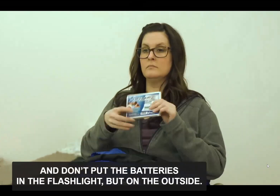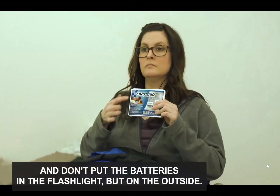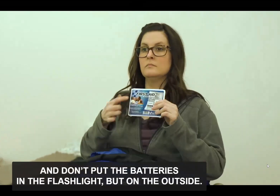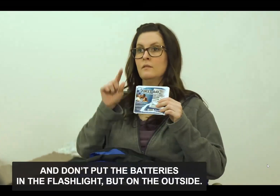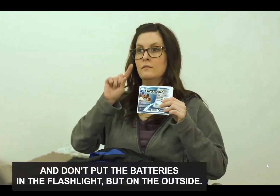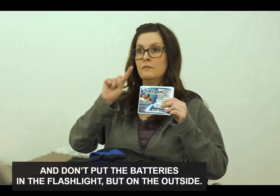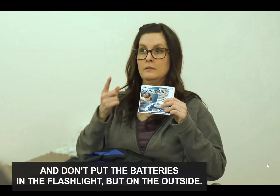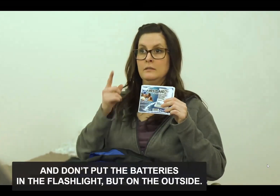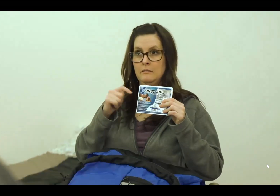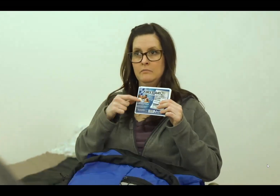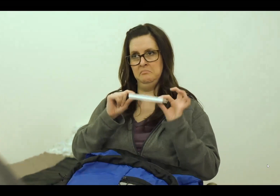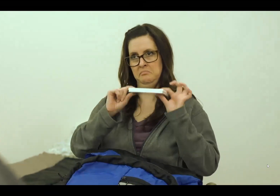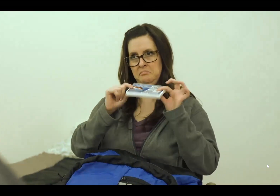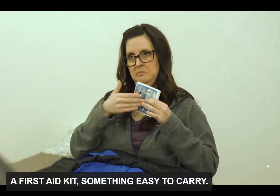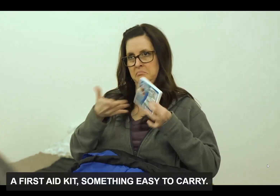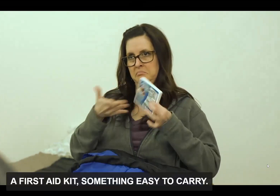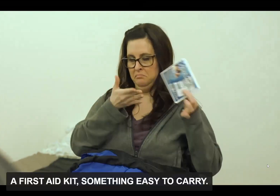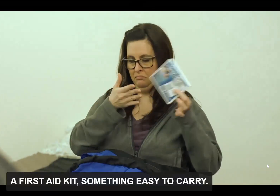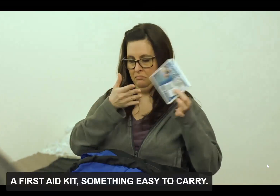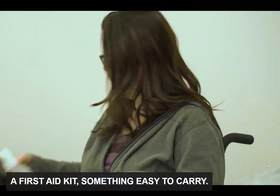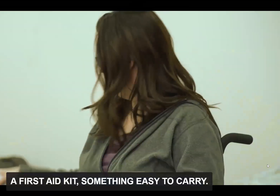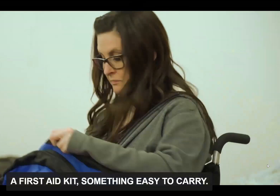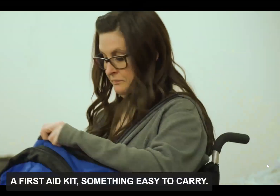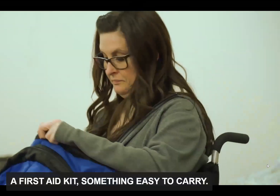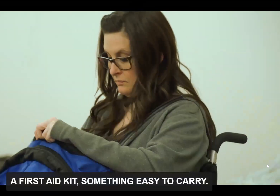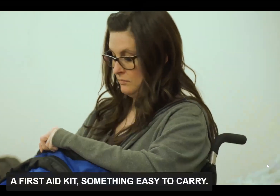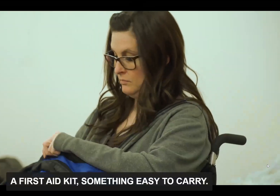A first aid kit, something easy to carry.